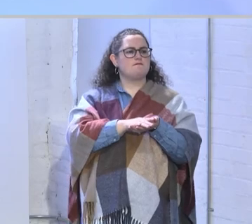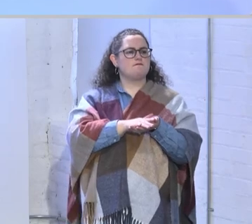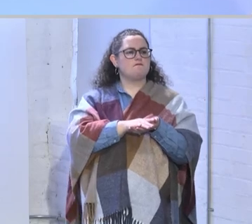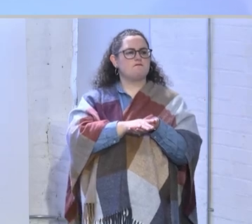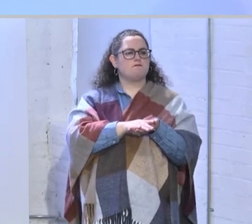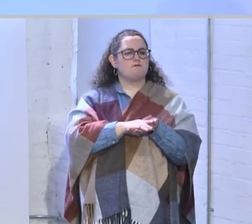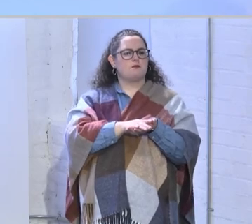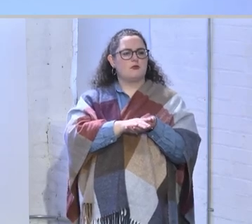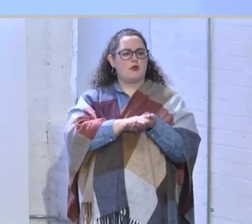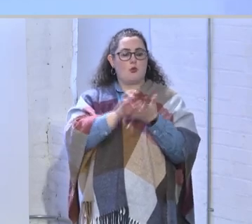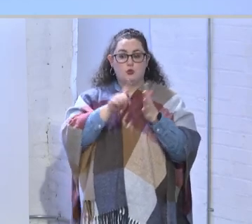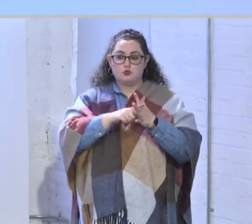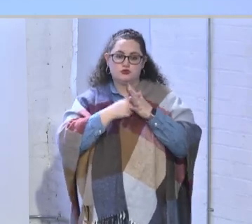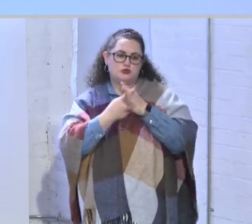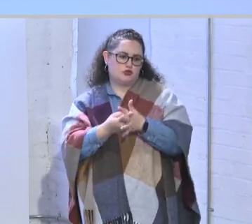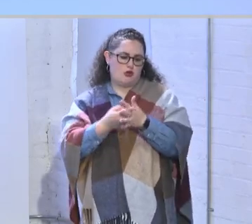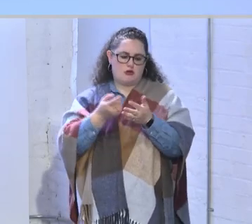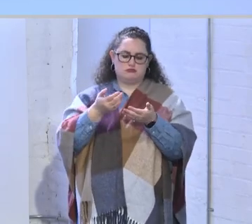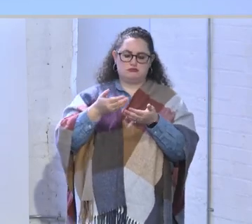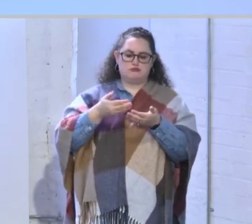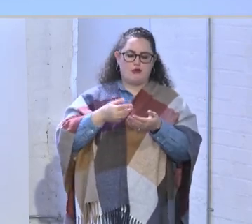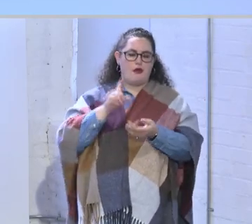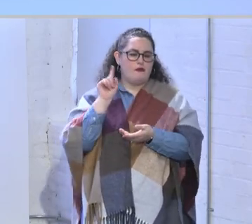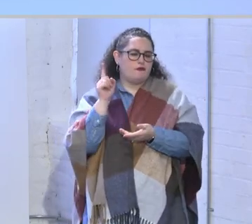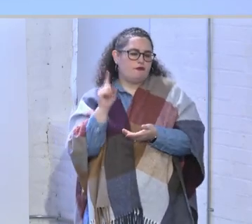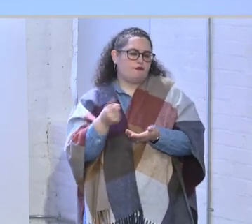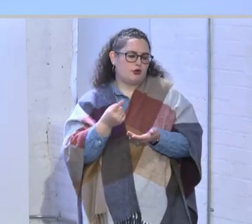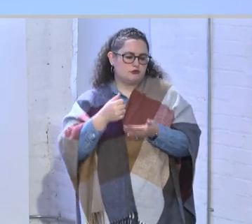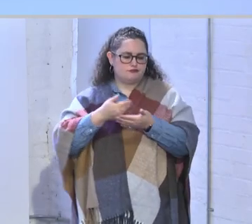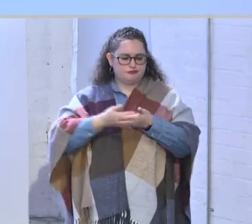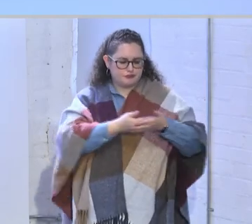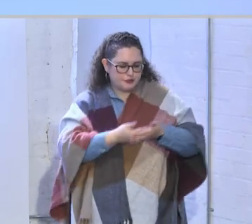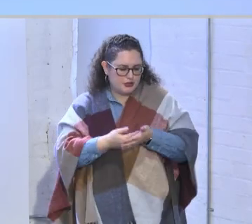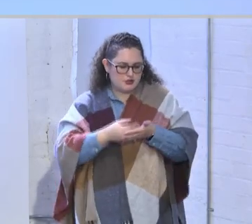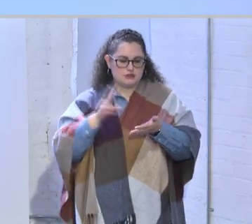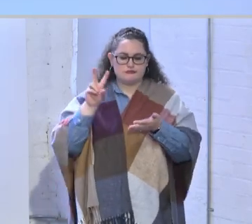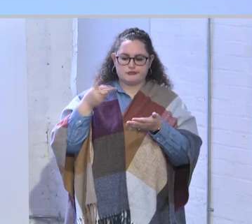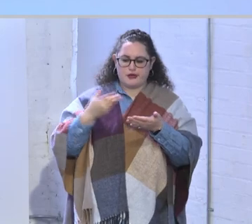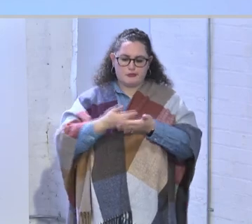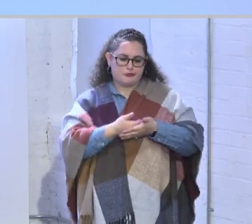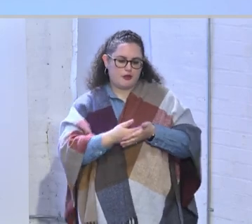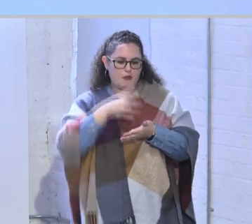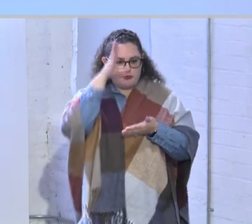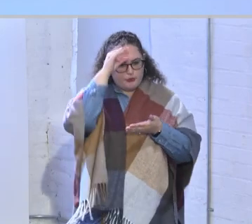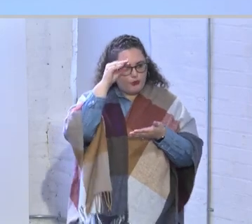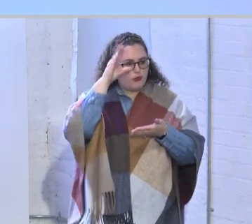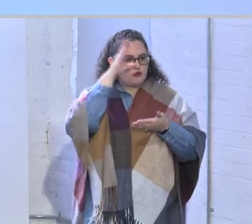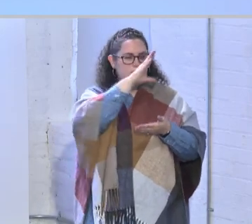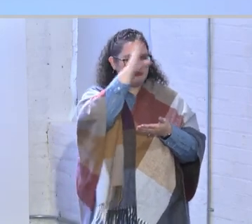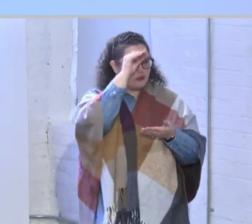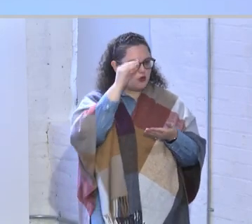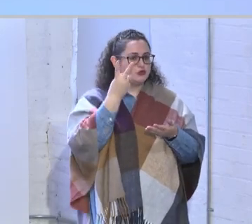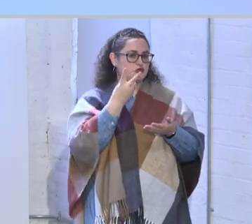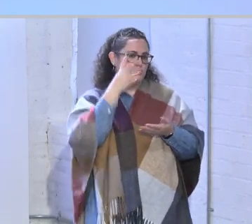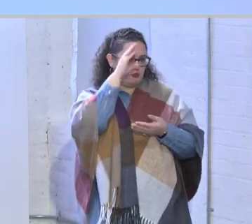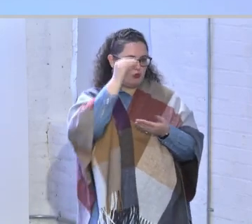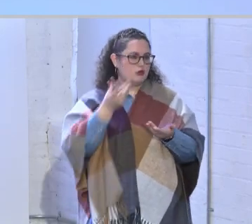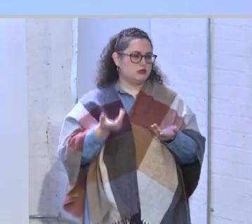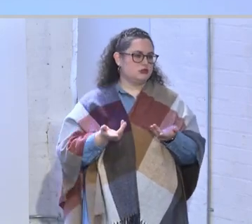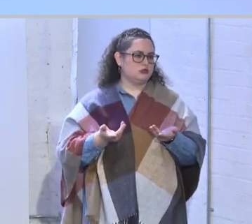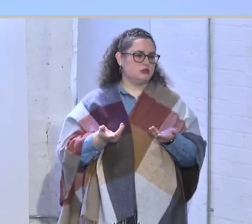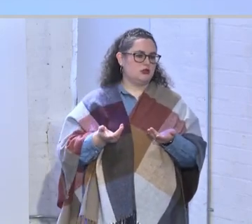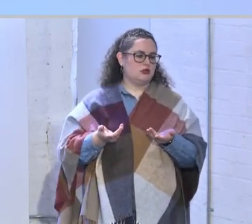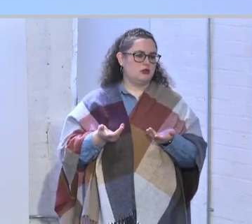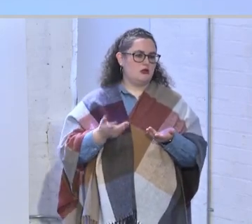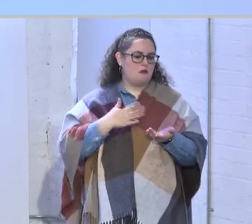began, we had a child and then a second one was... people that were in my life that had